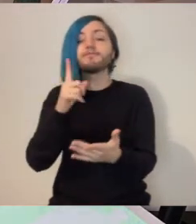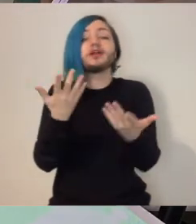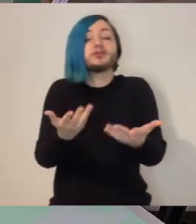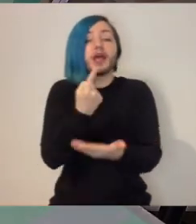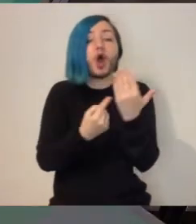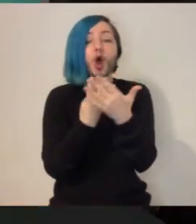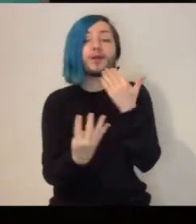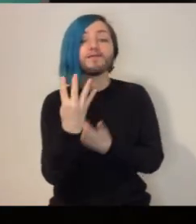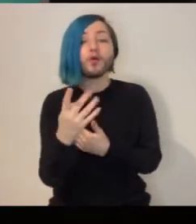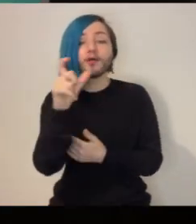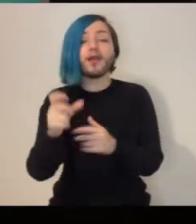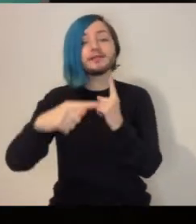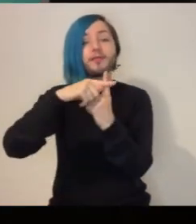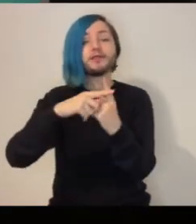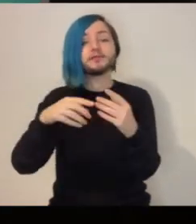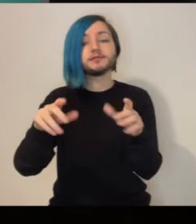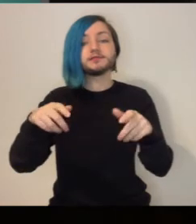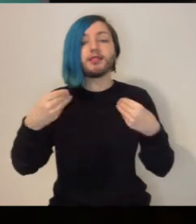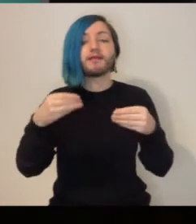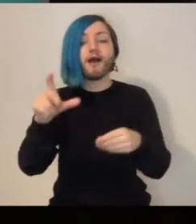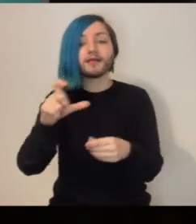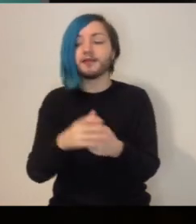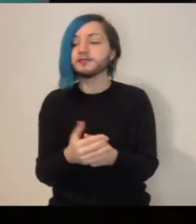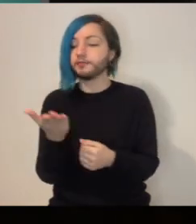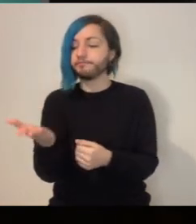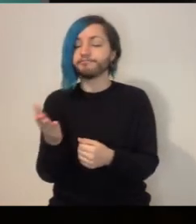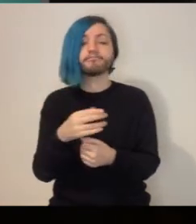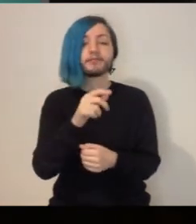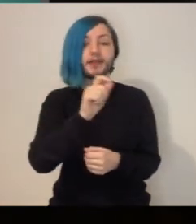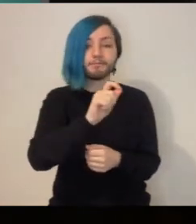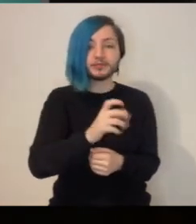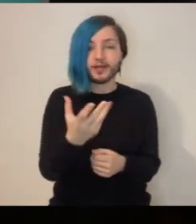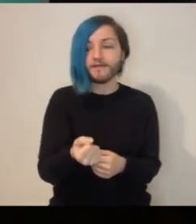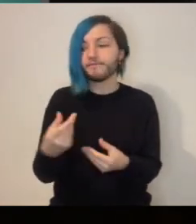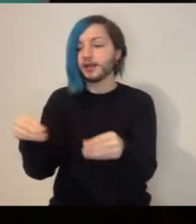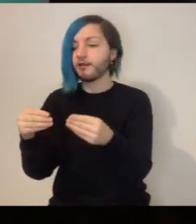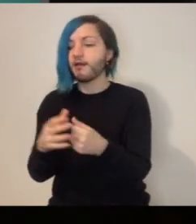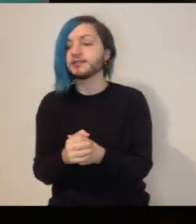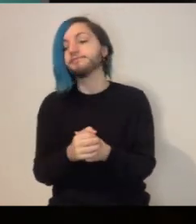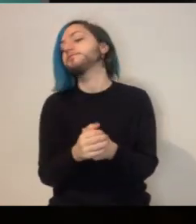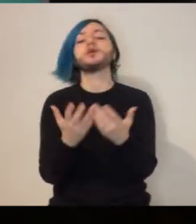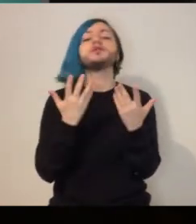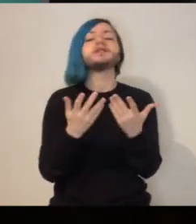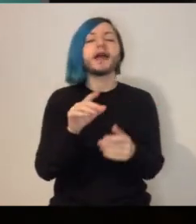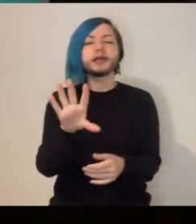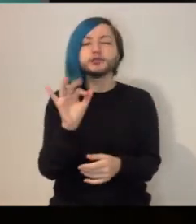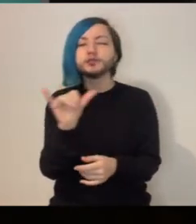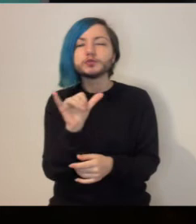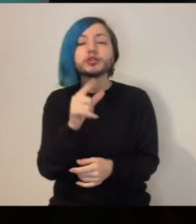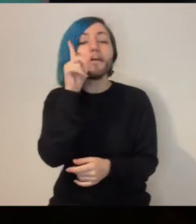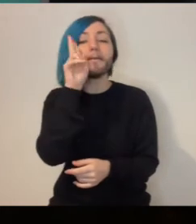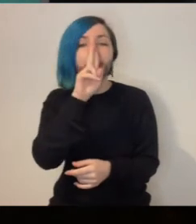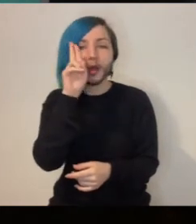the coloured card. So get started here on my pastels and the card. And today I'm going to use the